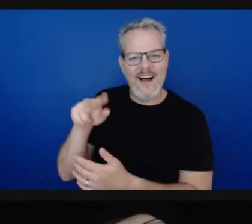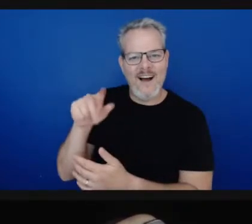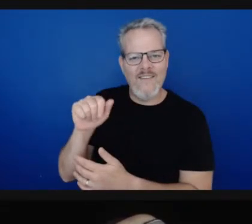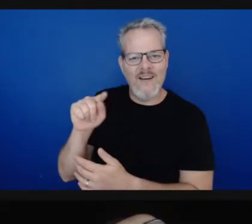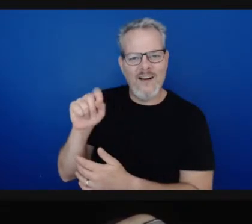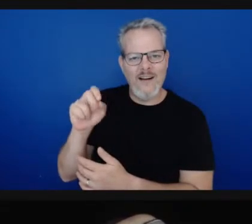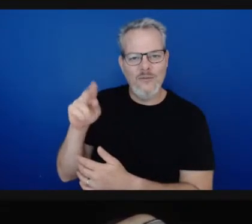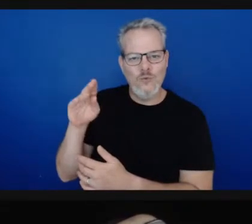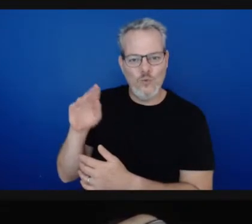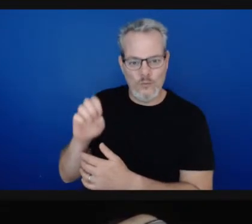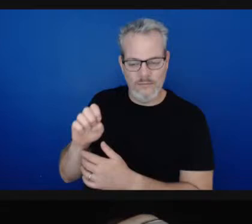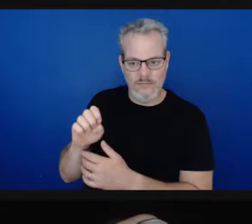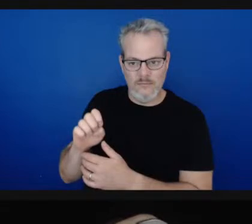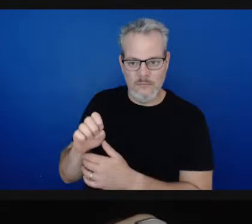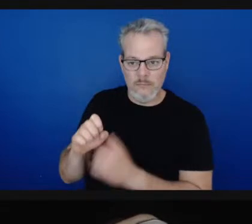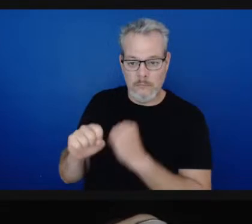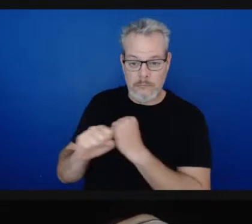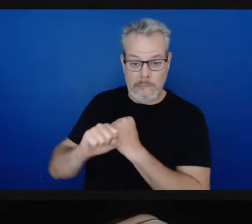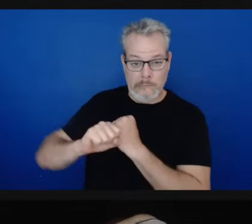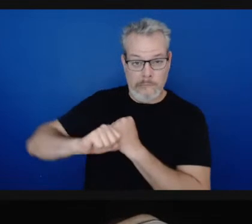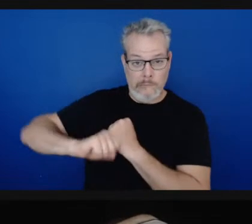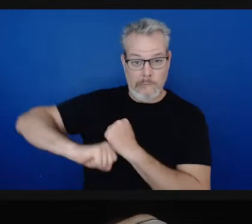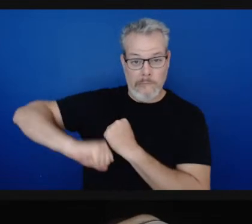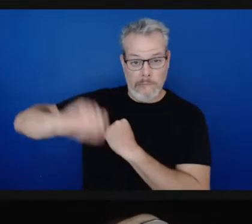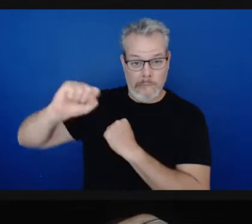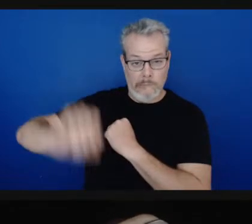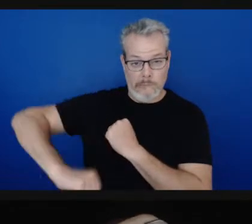So that is a lot of stuff on lava tubes. I'll leave it at that.